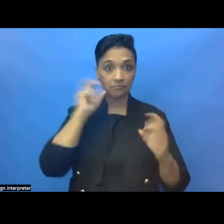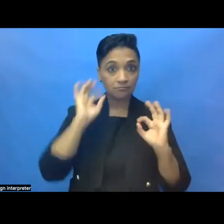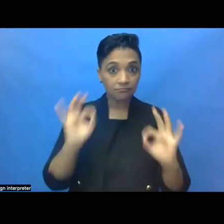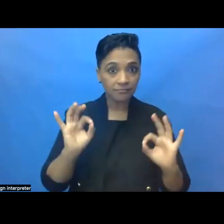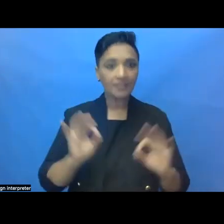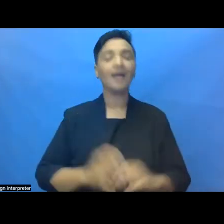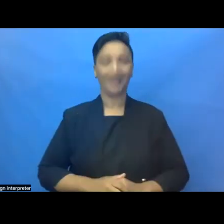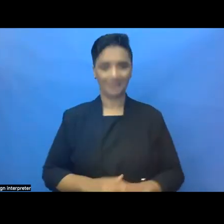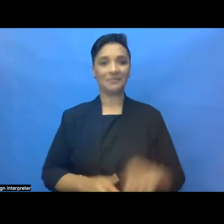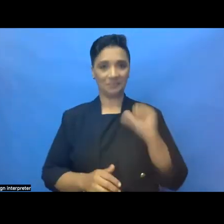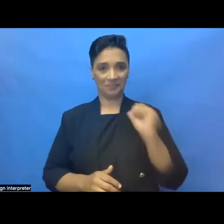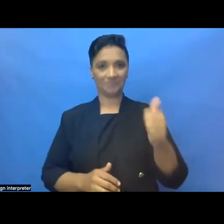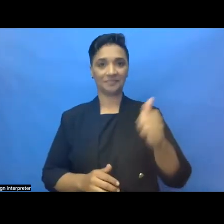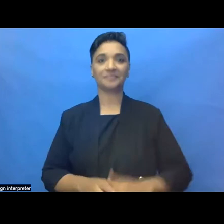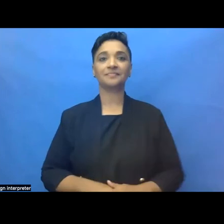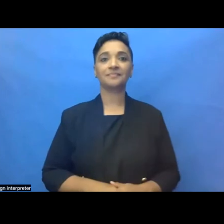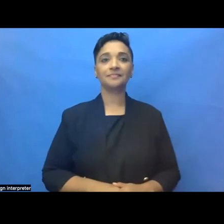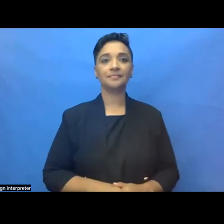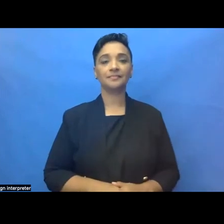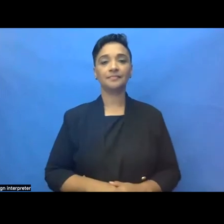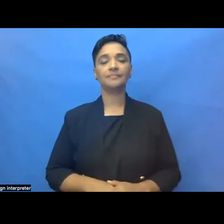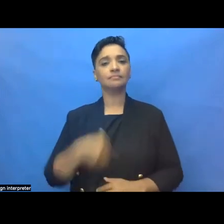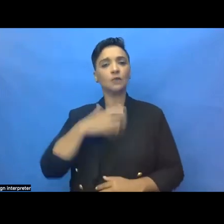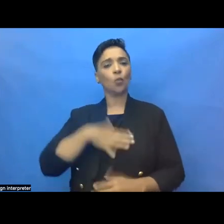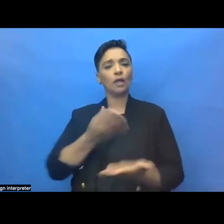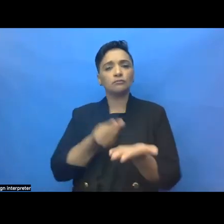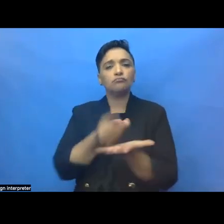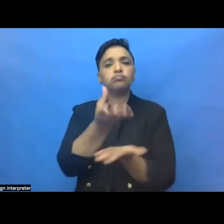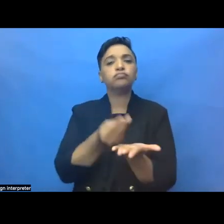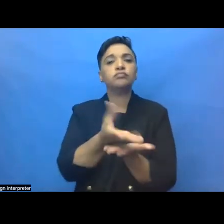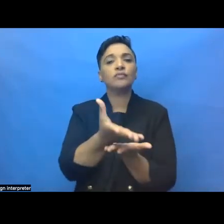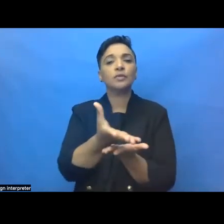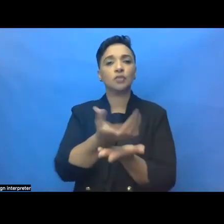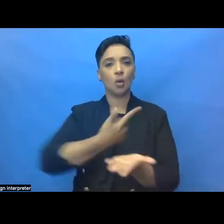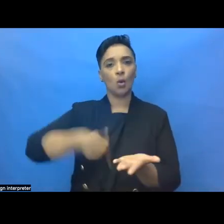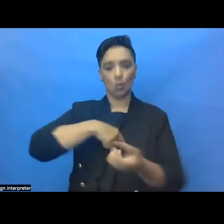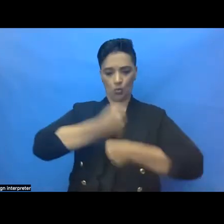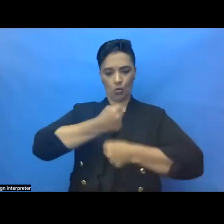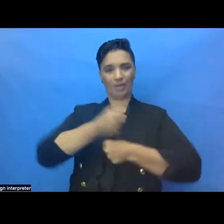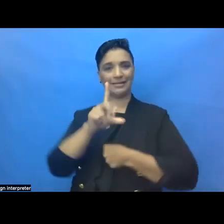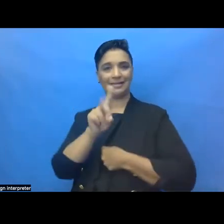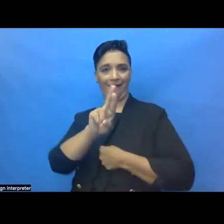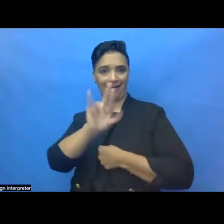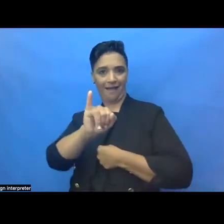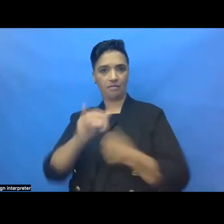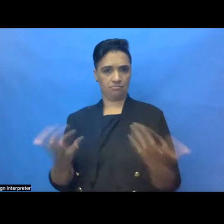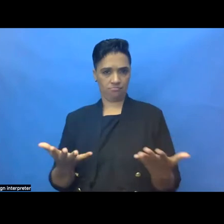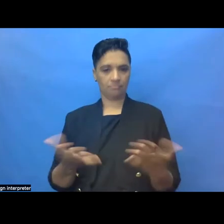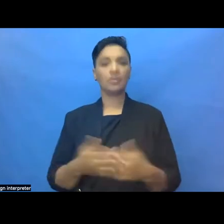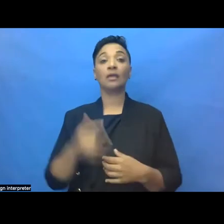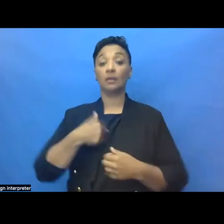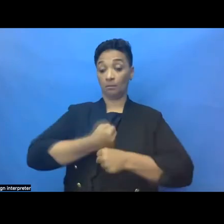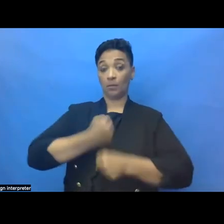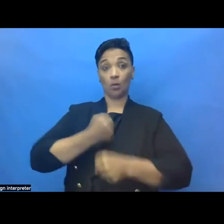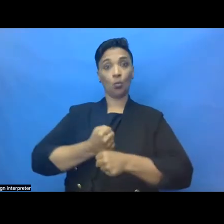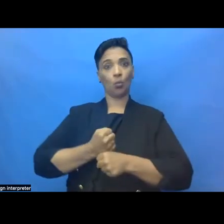good. So just a little introduction of our work. I have worked in the Disability Rights